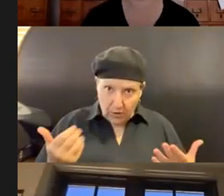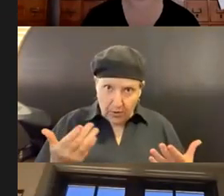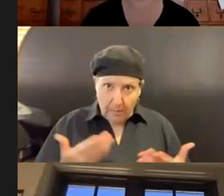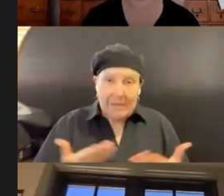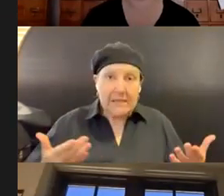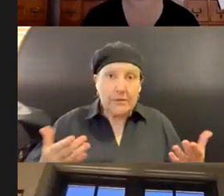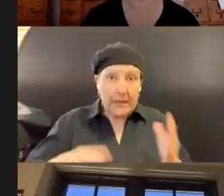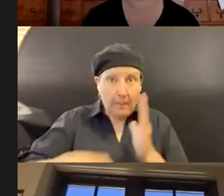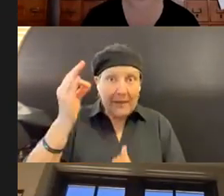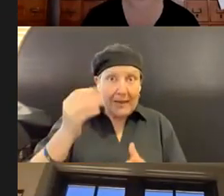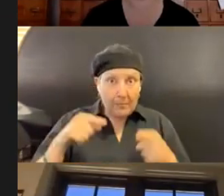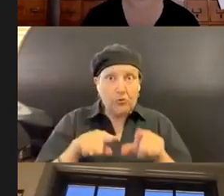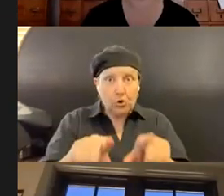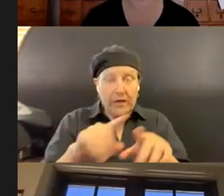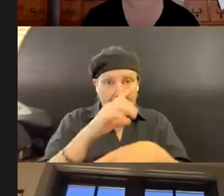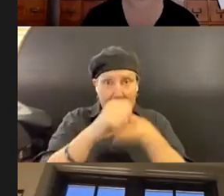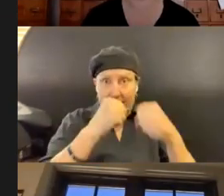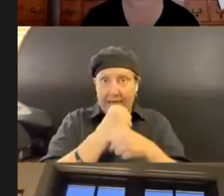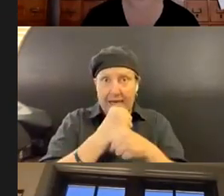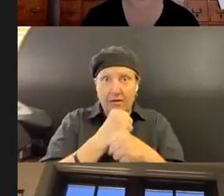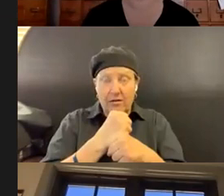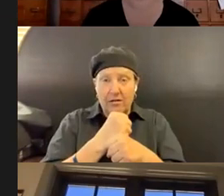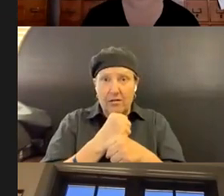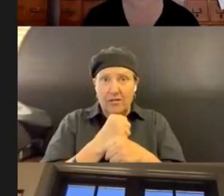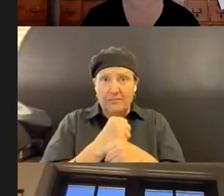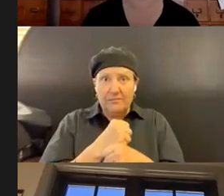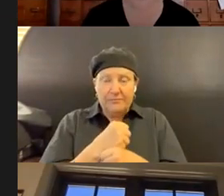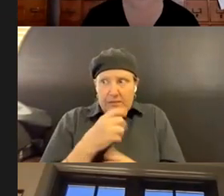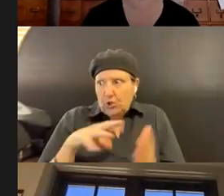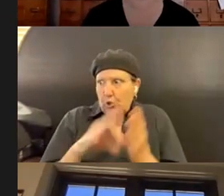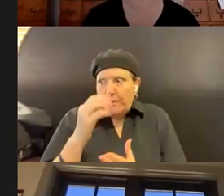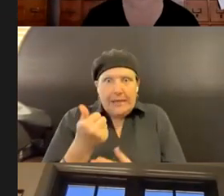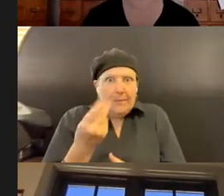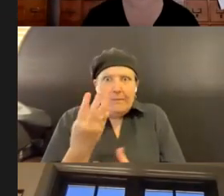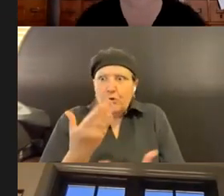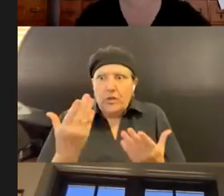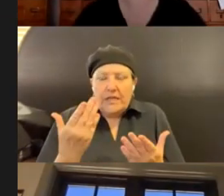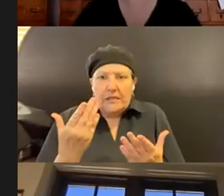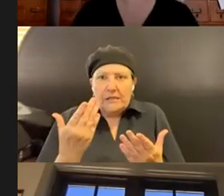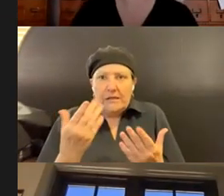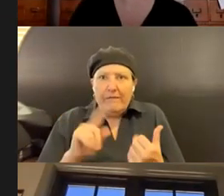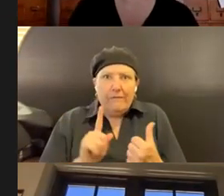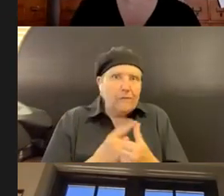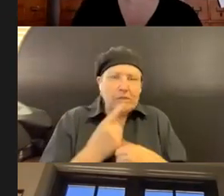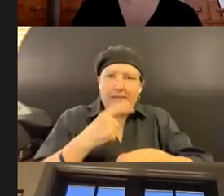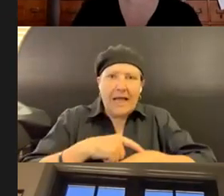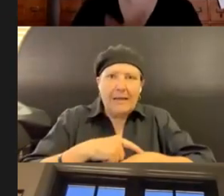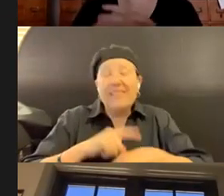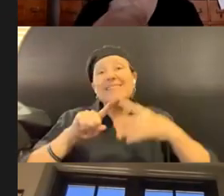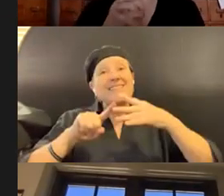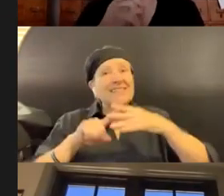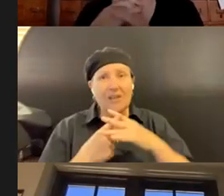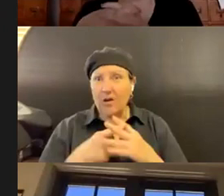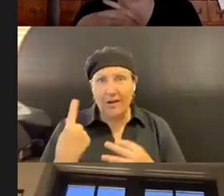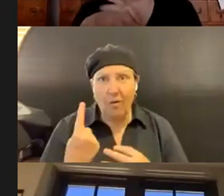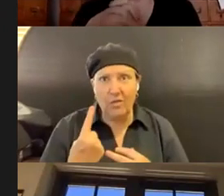year. So just because you pick up a few, you know, as I mentioned during that piece, it's a starter kit. It's just something to kind of get your kids